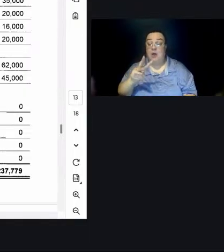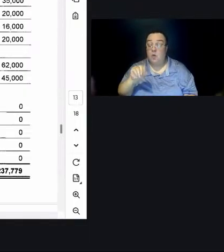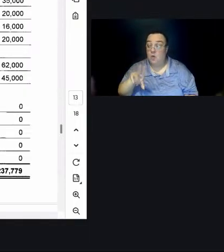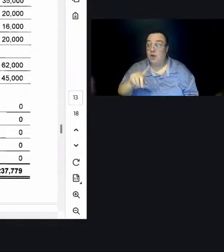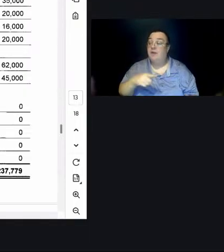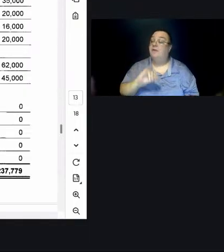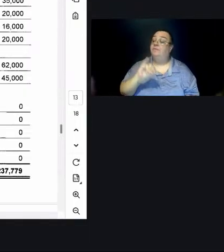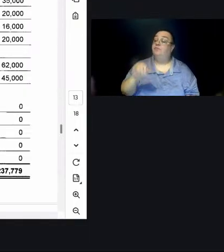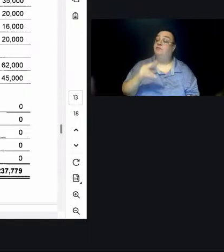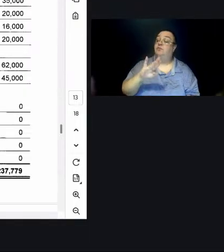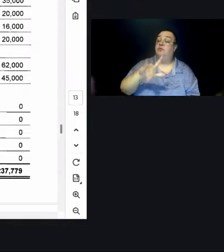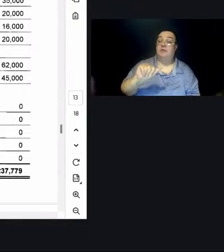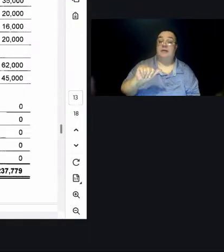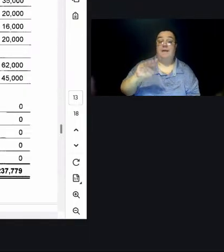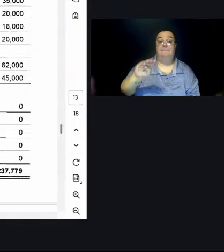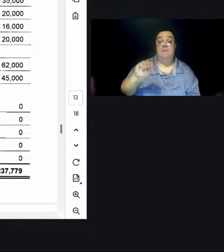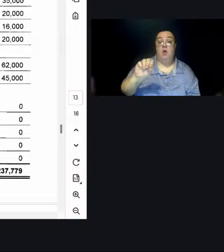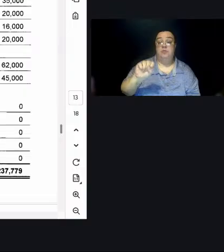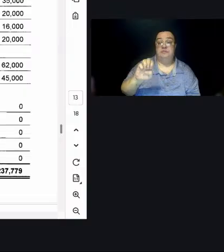Julia Mosley,